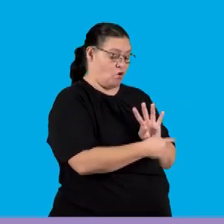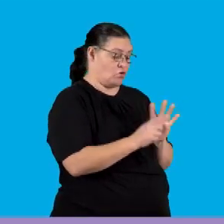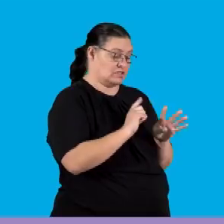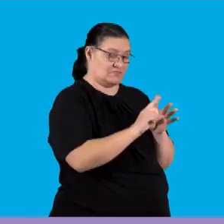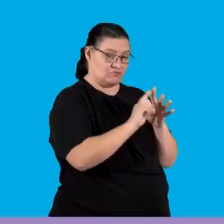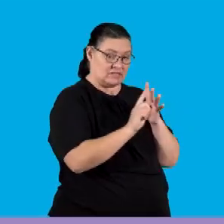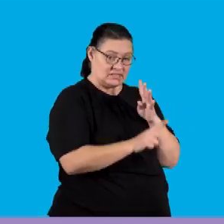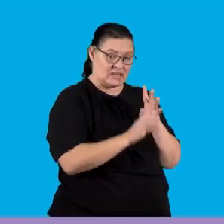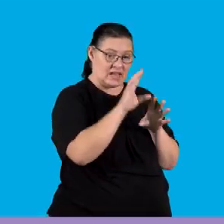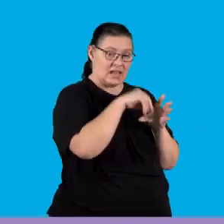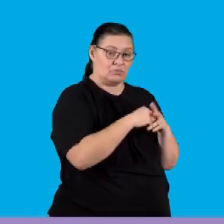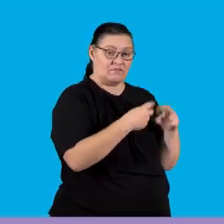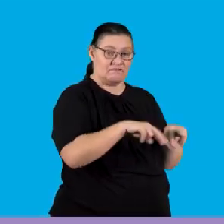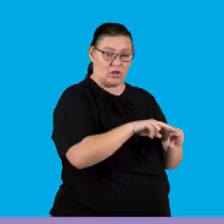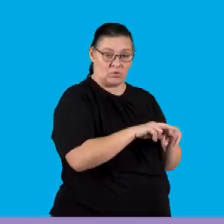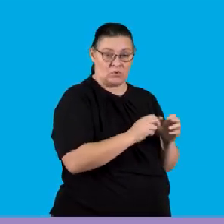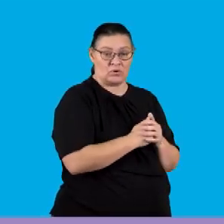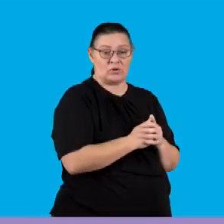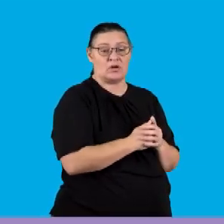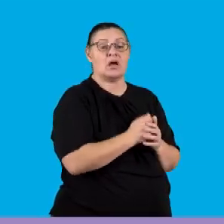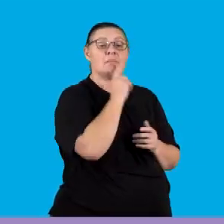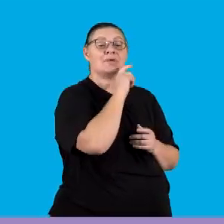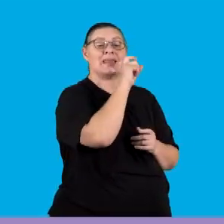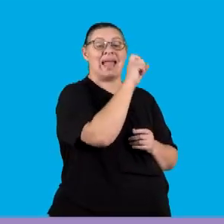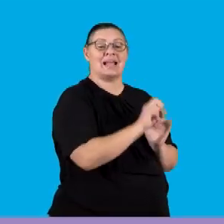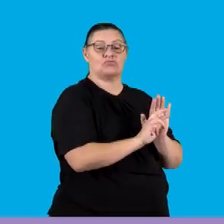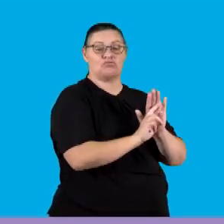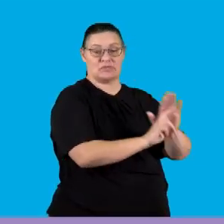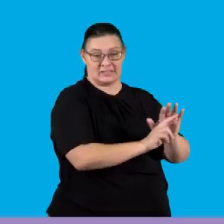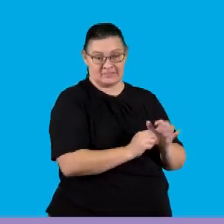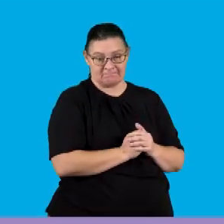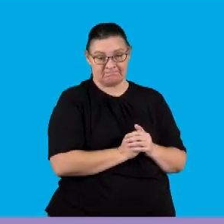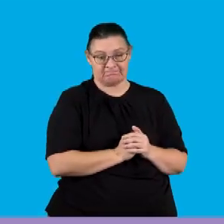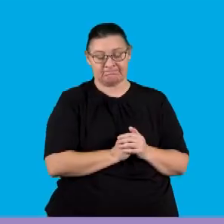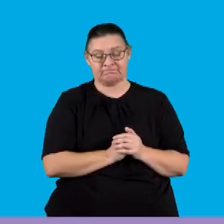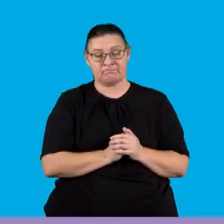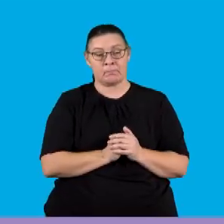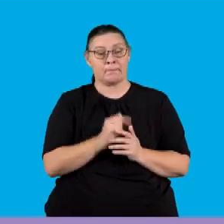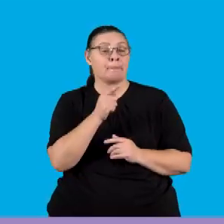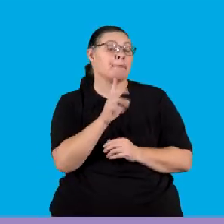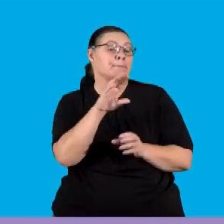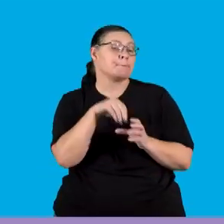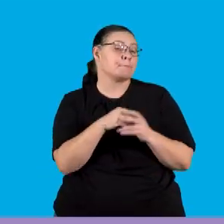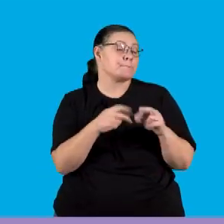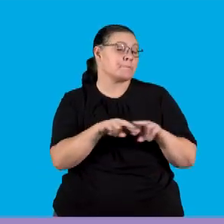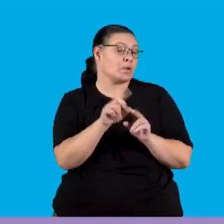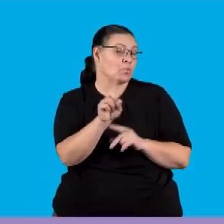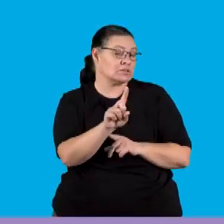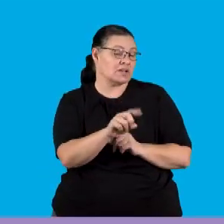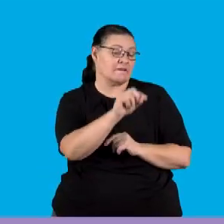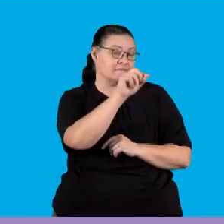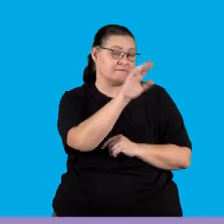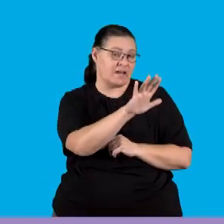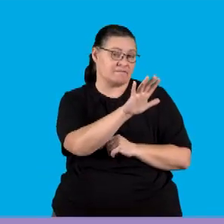given 4 input values, and we know the input values there are represented by an X. What are those input